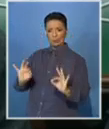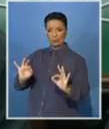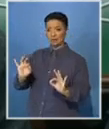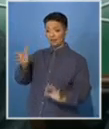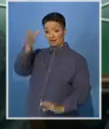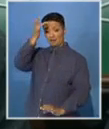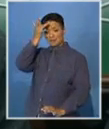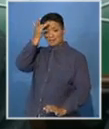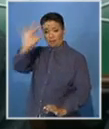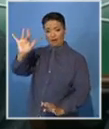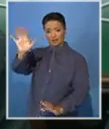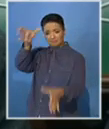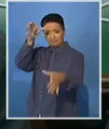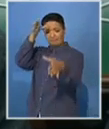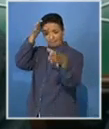IQs in the world